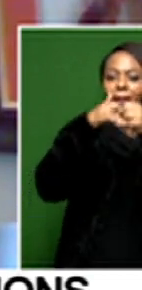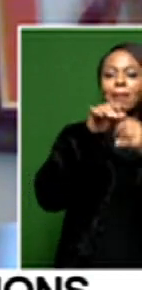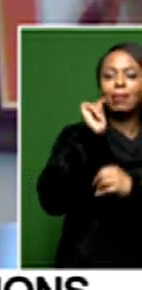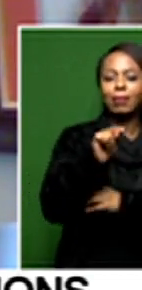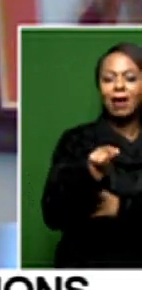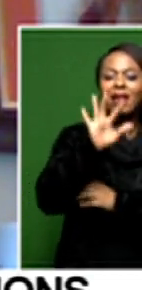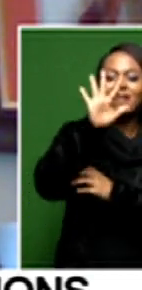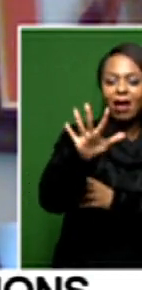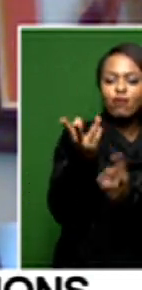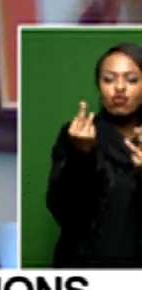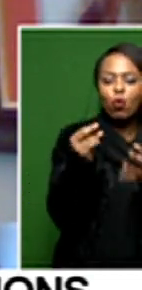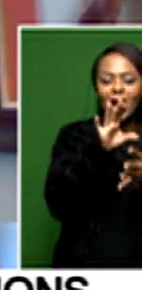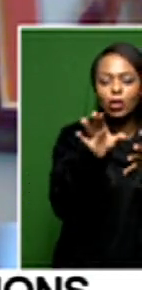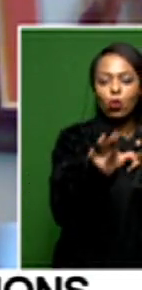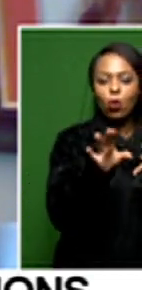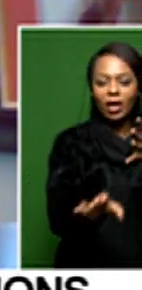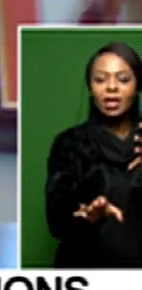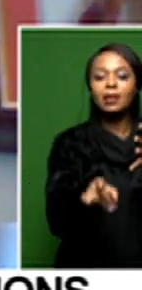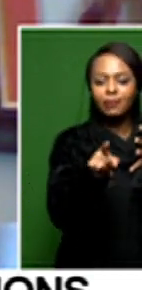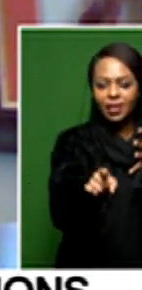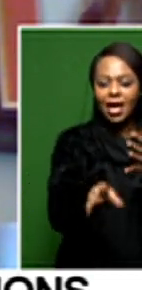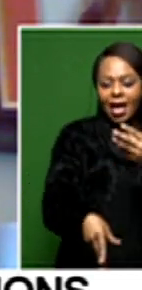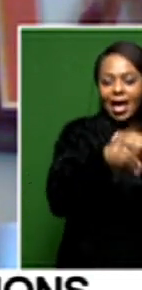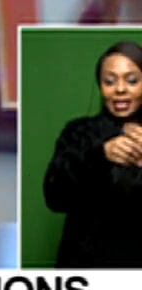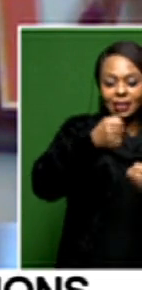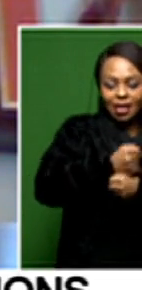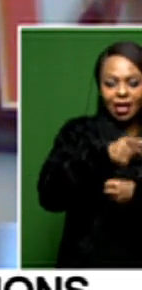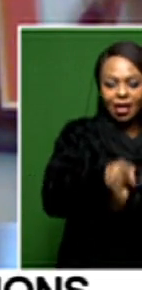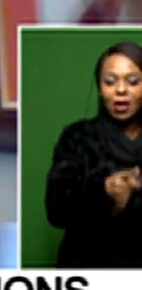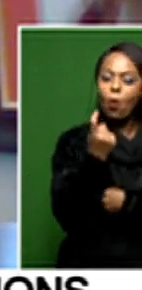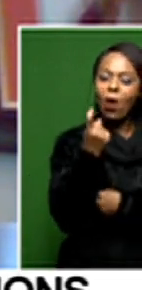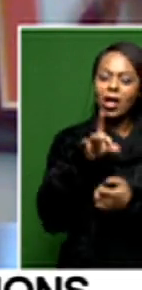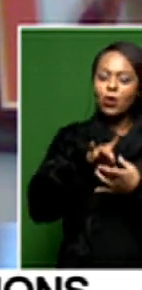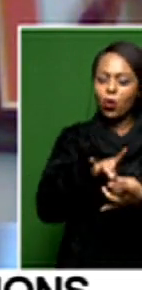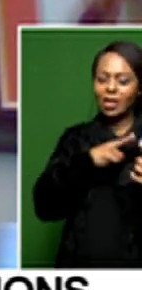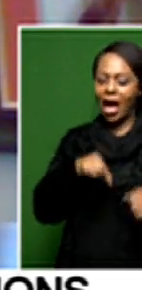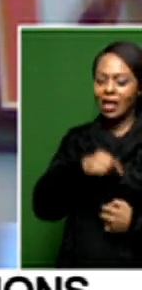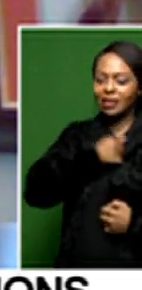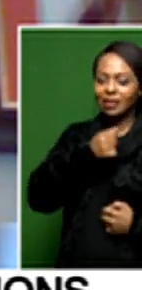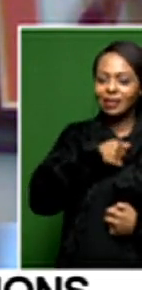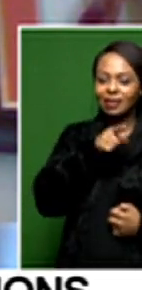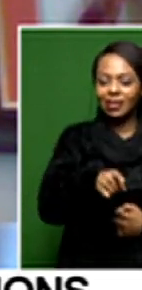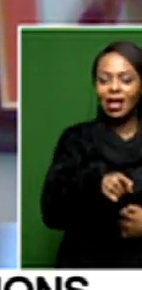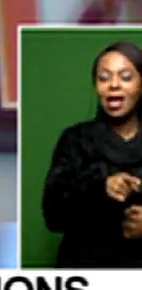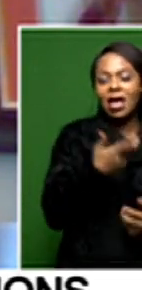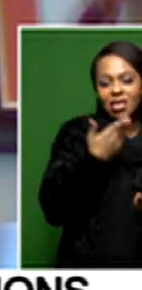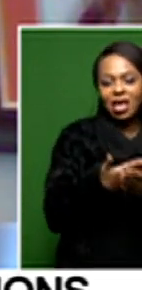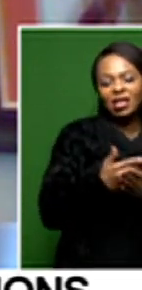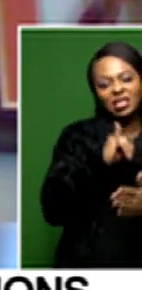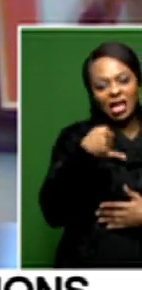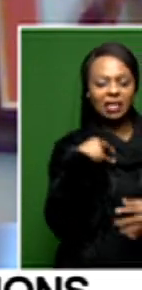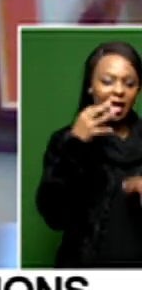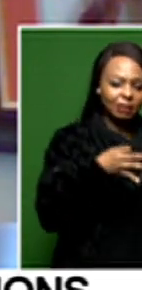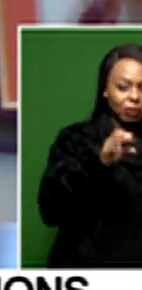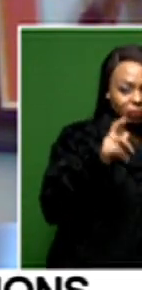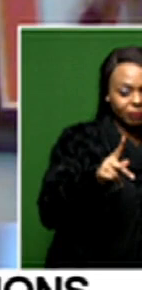that we are also adding this year. There is one that is very close to my heart, Simpiwe, if I may quickly just talk about it.